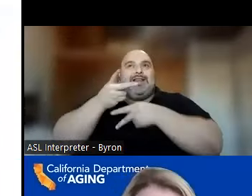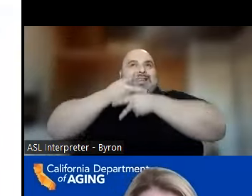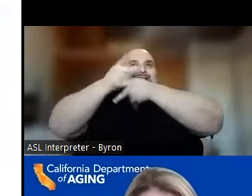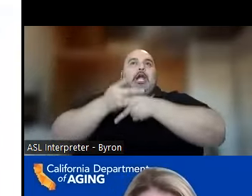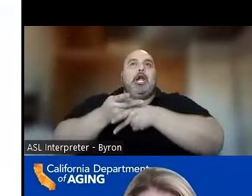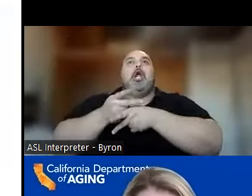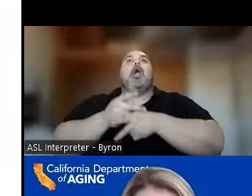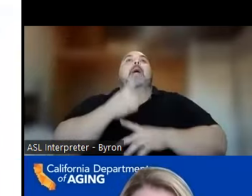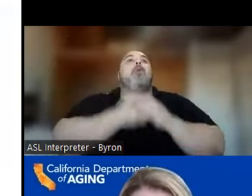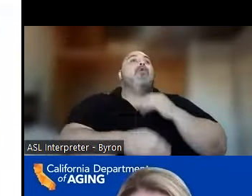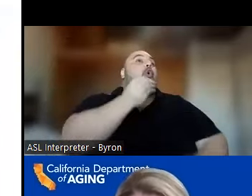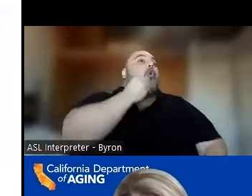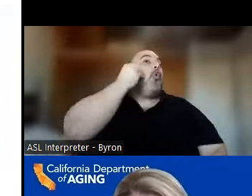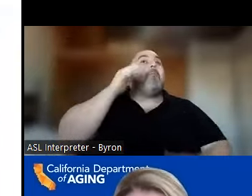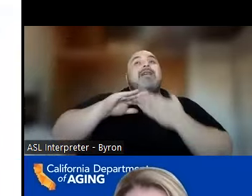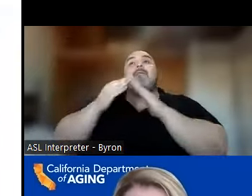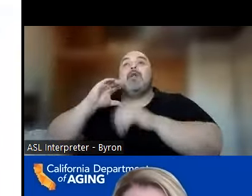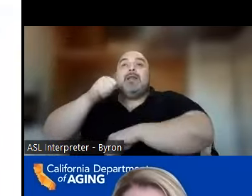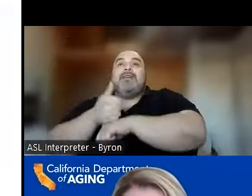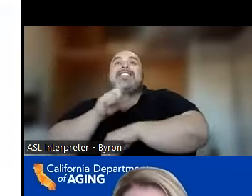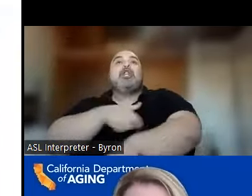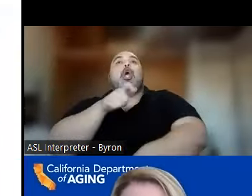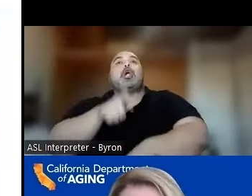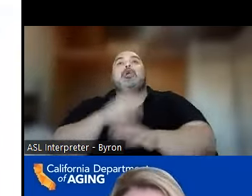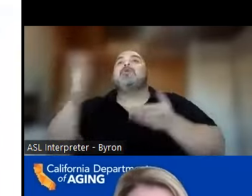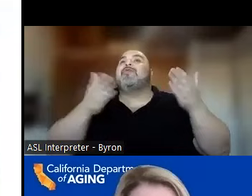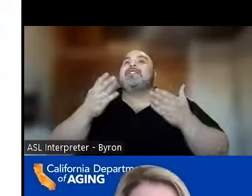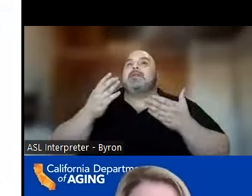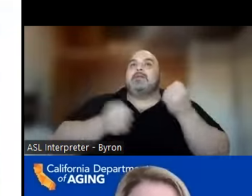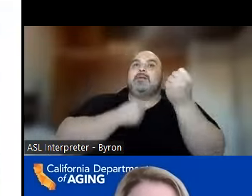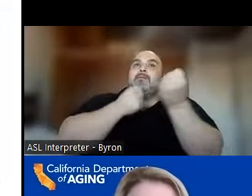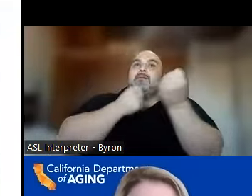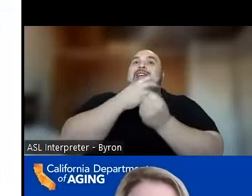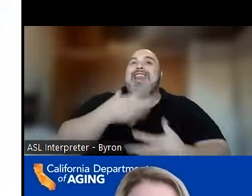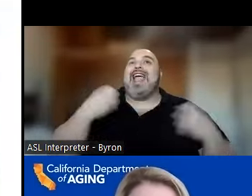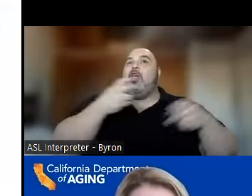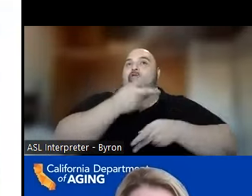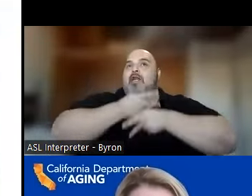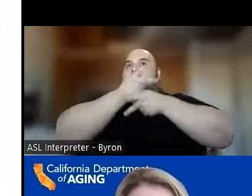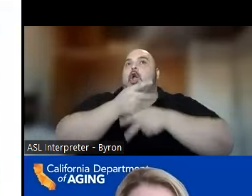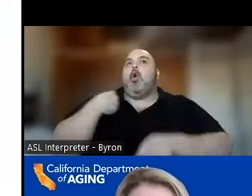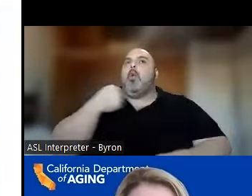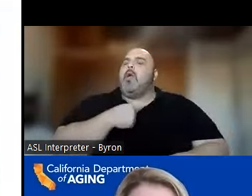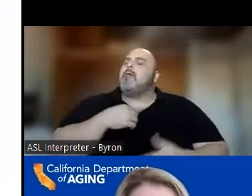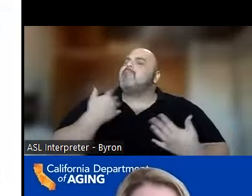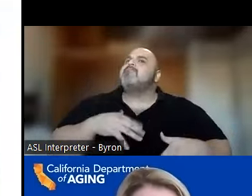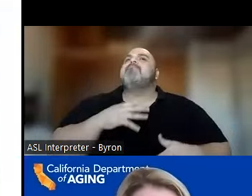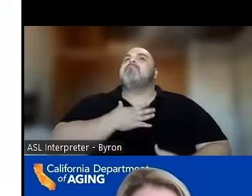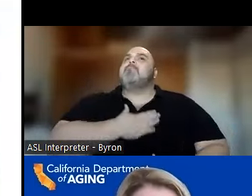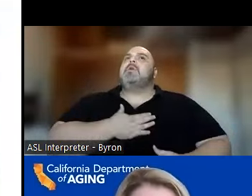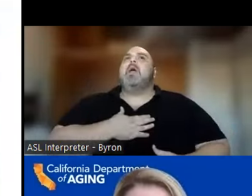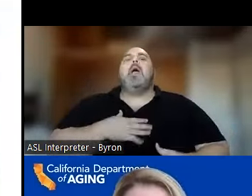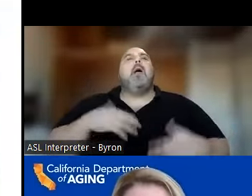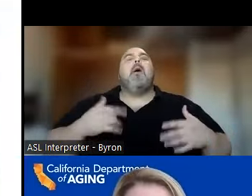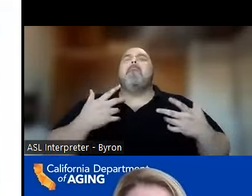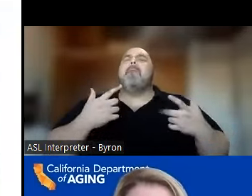both home and community-based services, long-term services and supports, and healthcare. We're really pleased about the tremendous